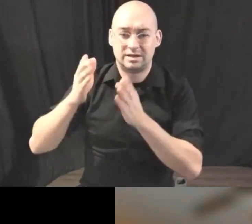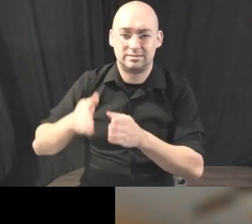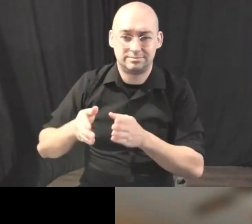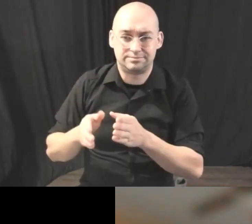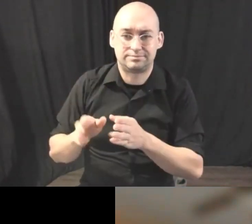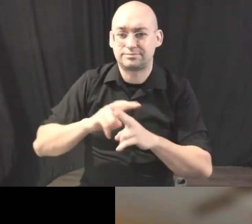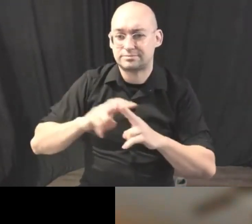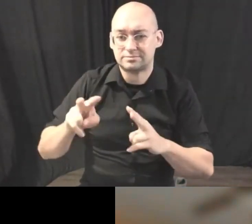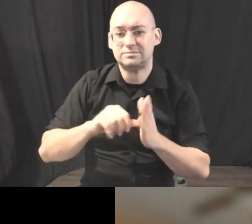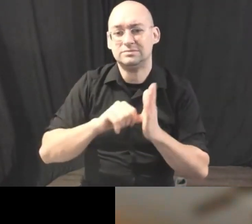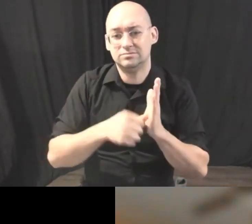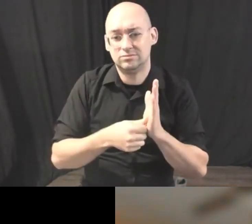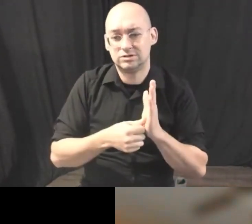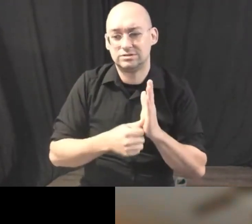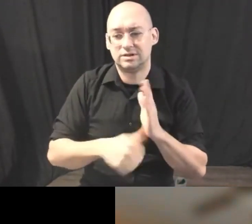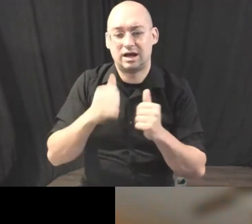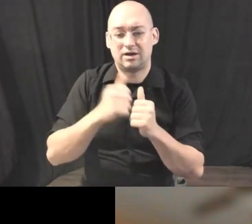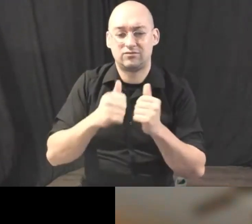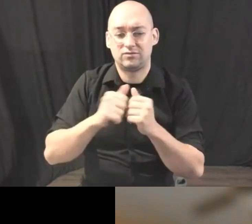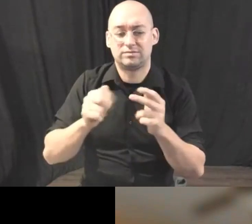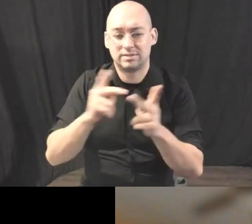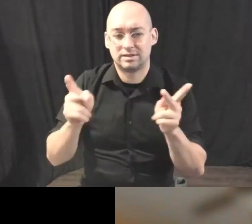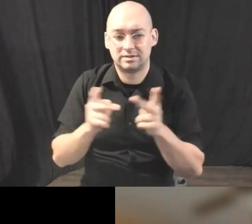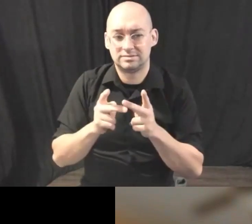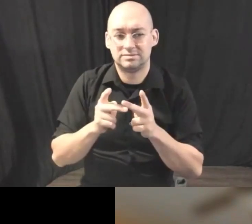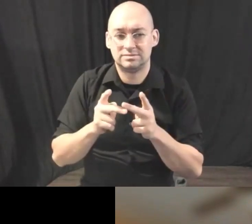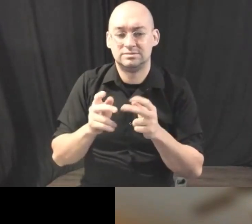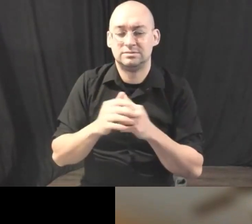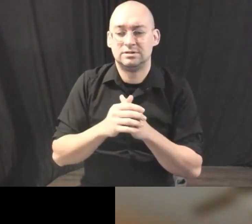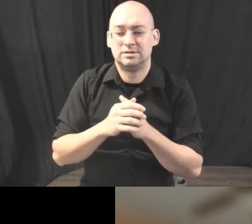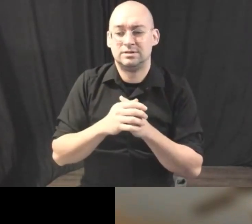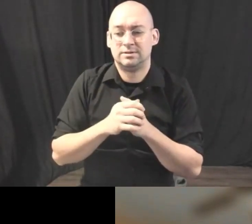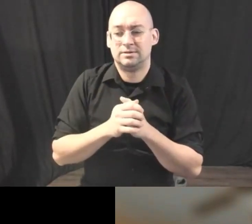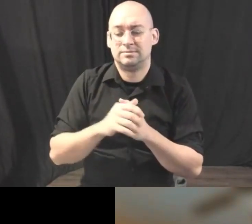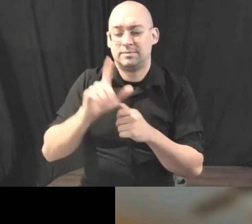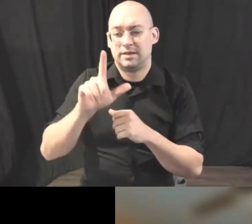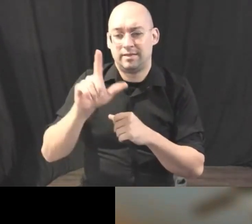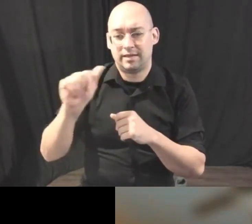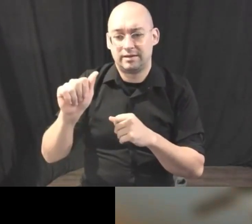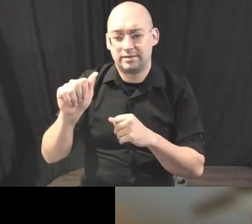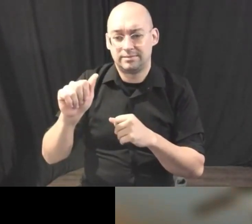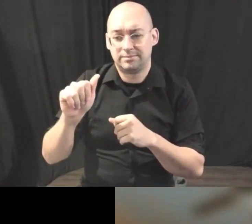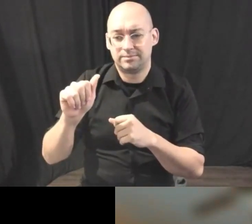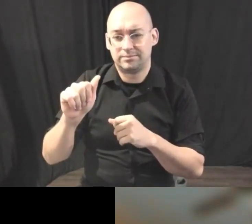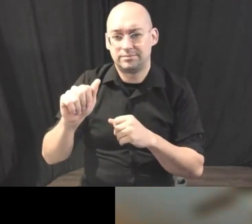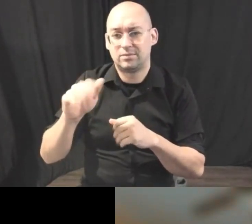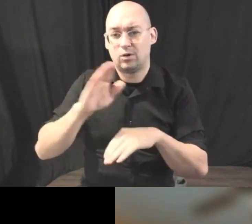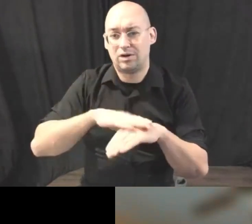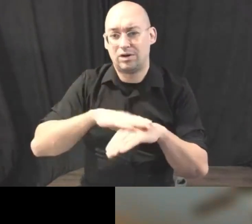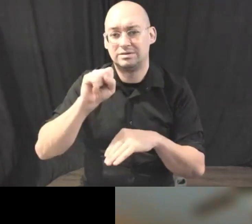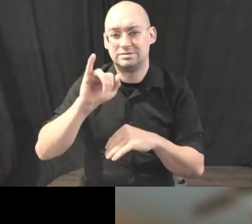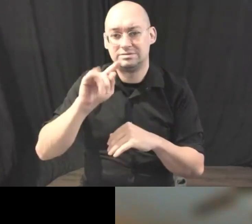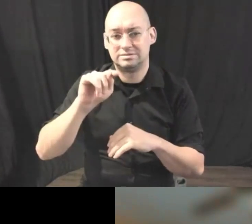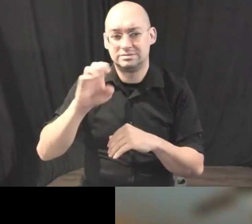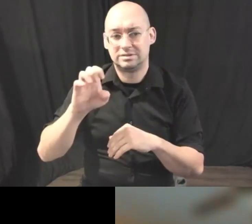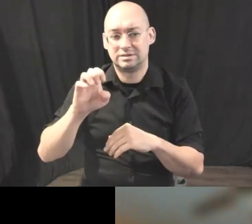at every single place, and that's a lot, that I've been to in the 2 weeks that I've spent in LA, had on-site accessible